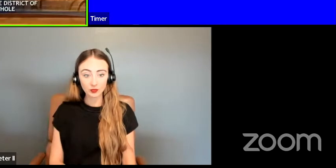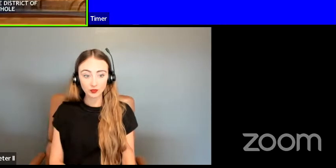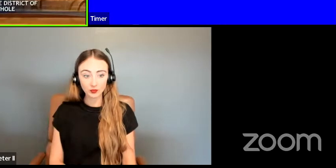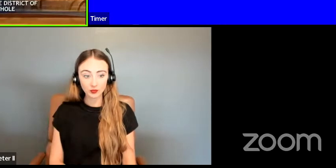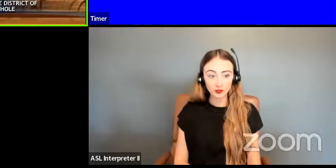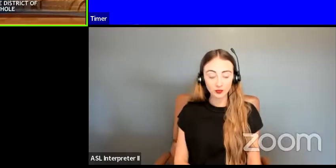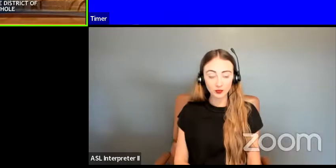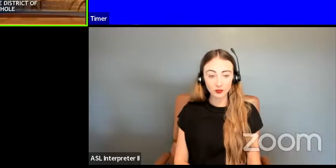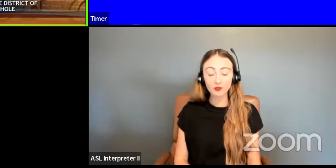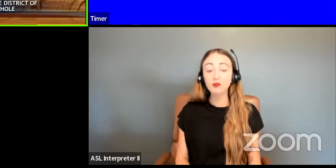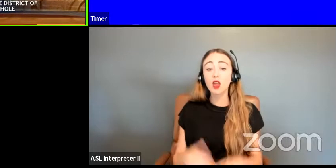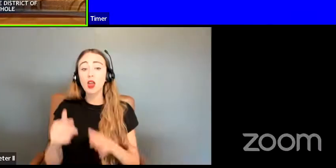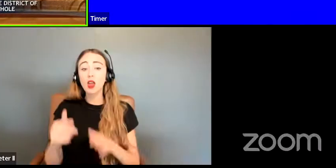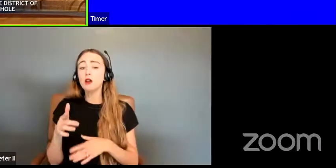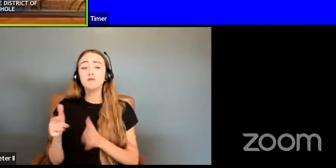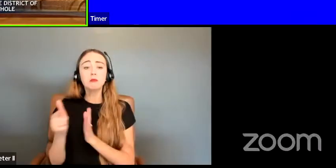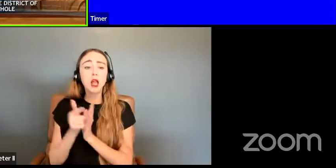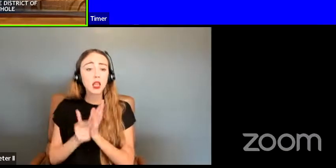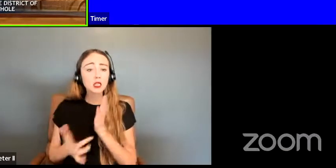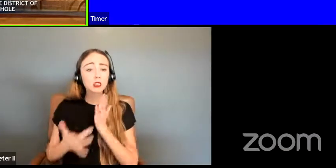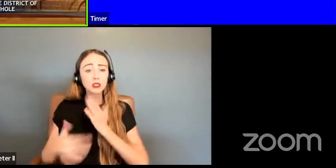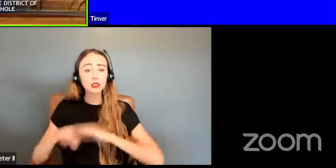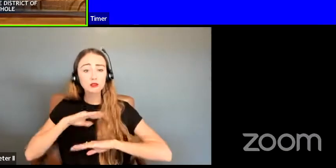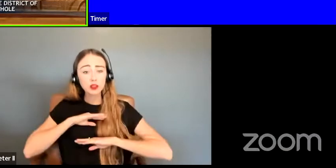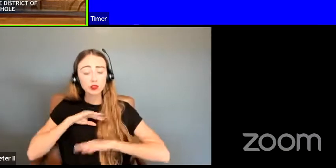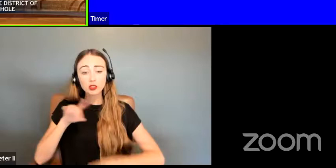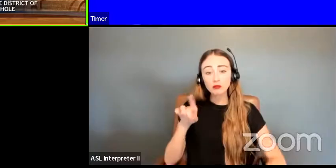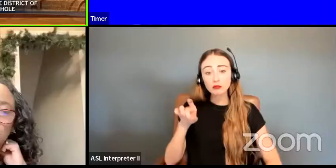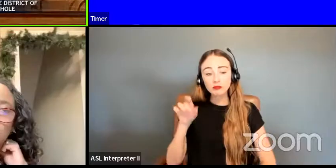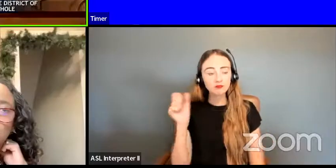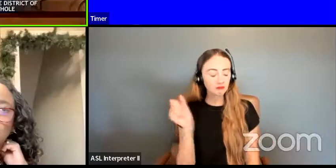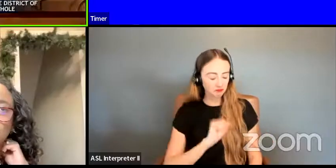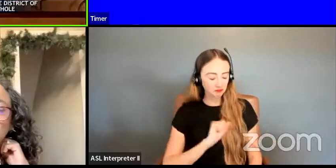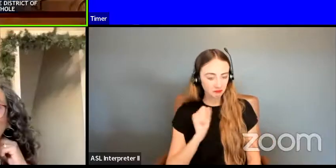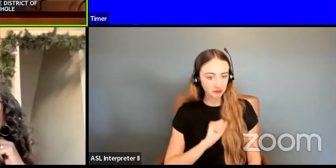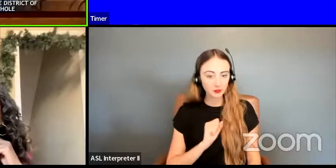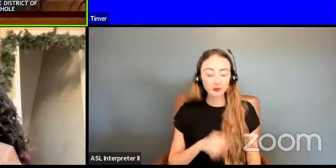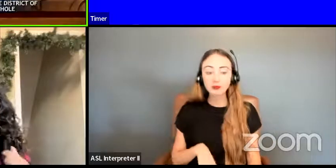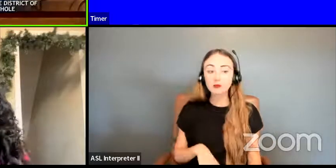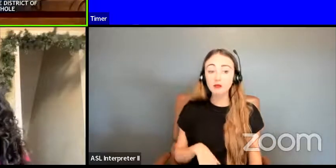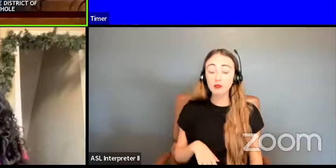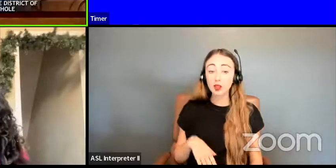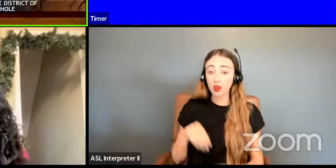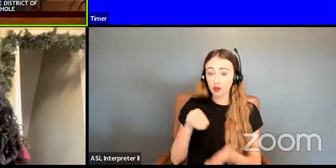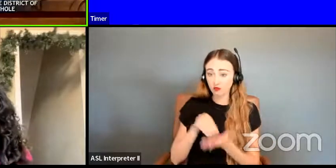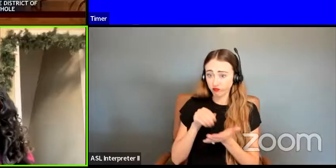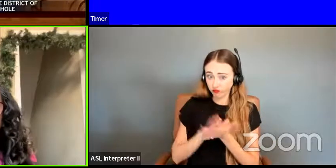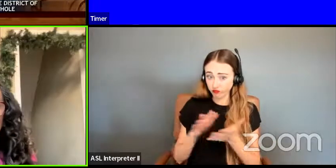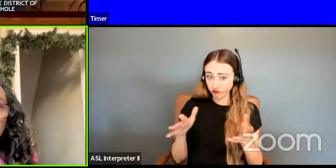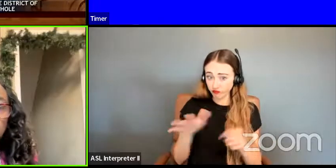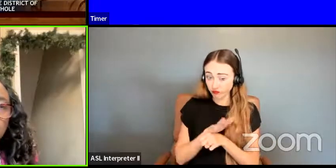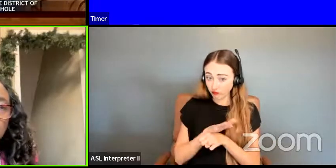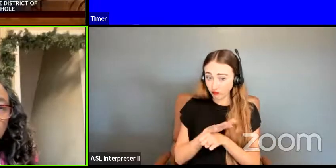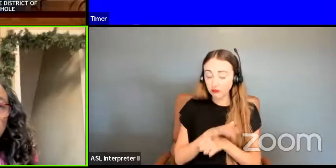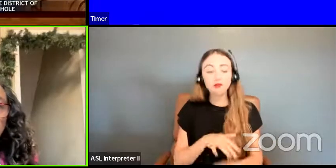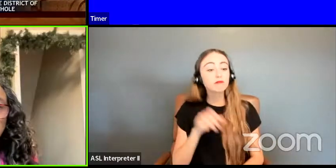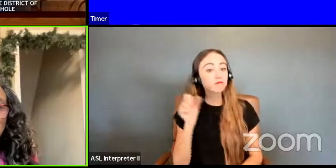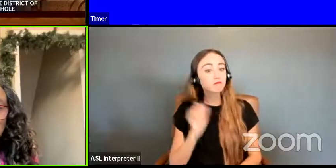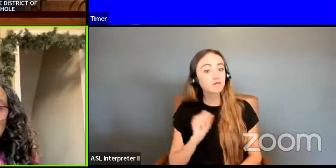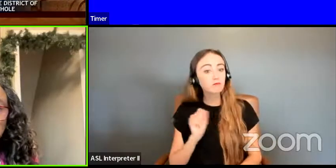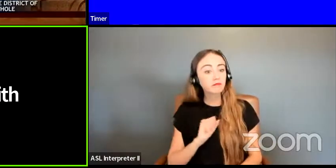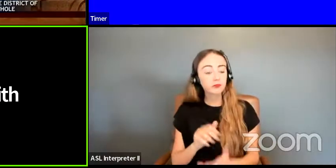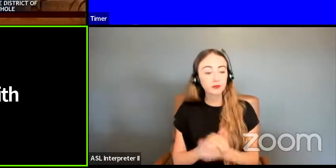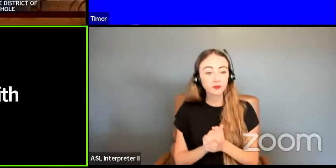Madam General Counsel, is the measure legally and technically sufficient for our consideration? Yes, it is. Madam Secretary, is record complete? Yes, it is.